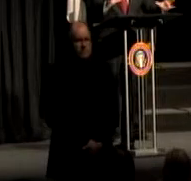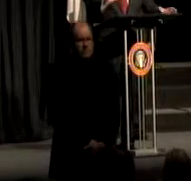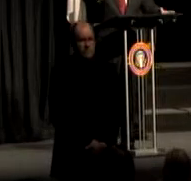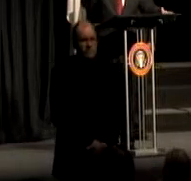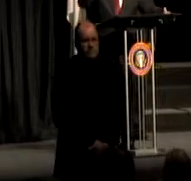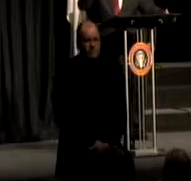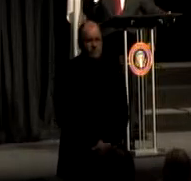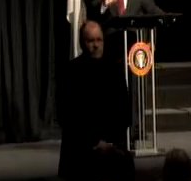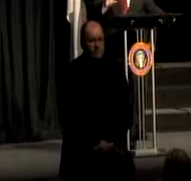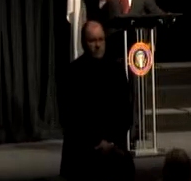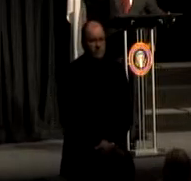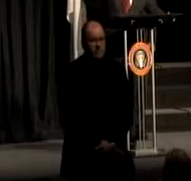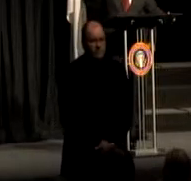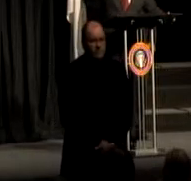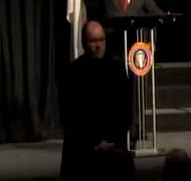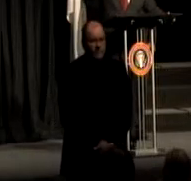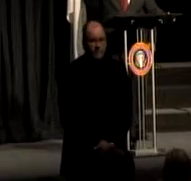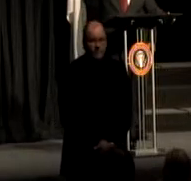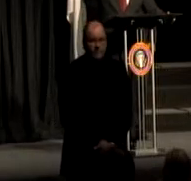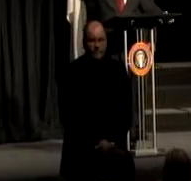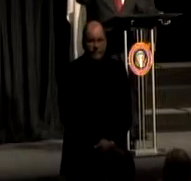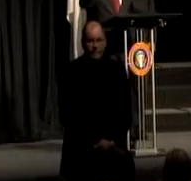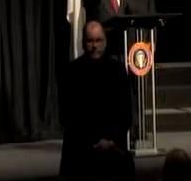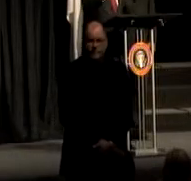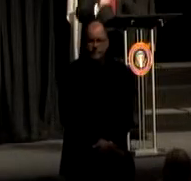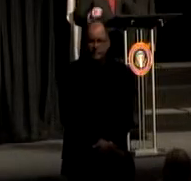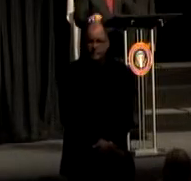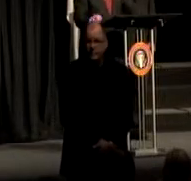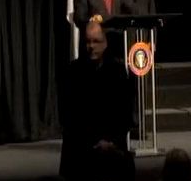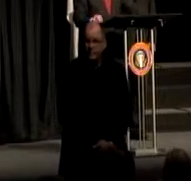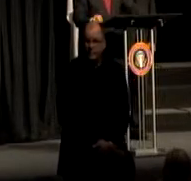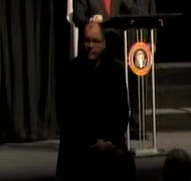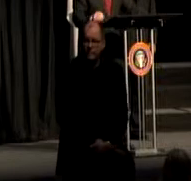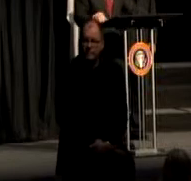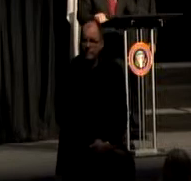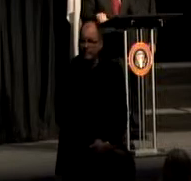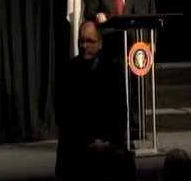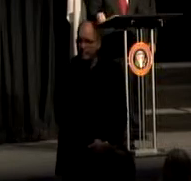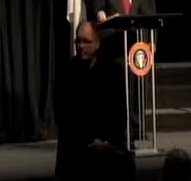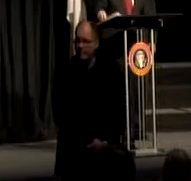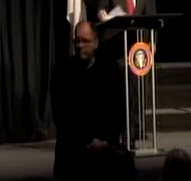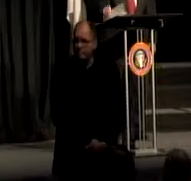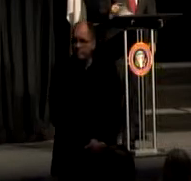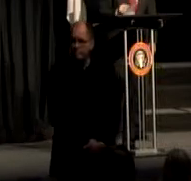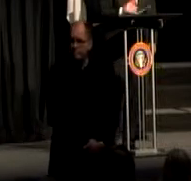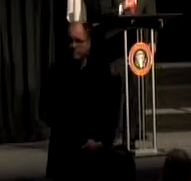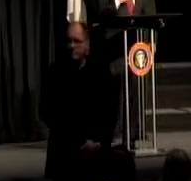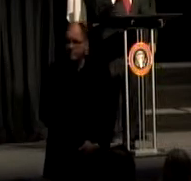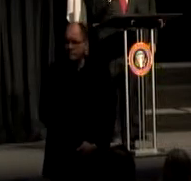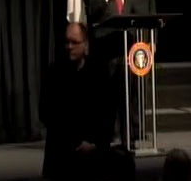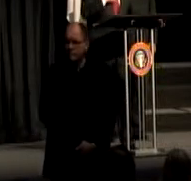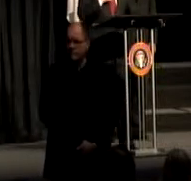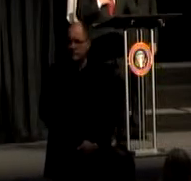volunteerism to come to the body of Christ to reach others to what they have. We have to have a purpose